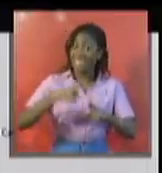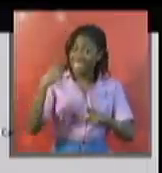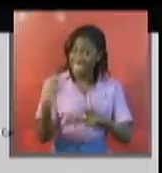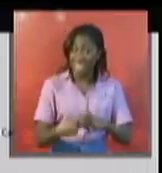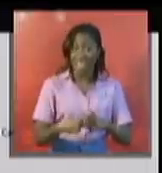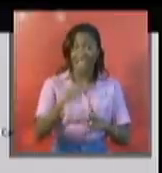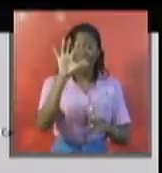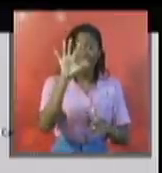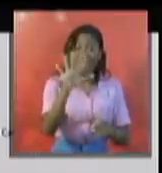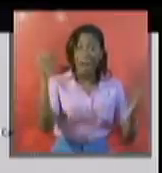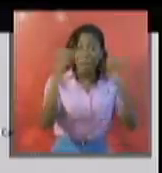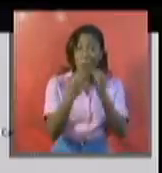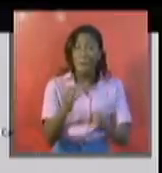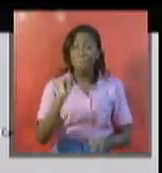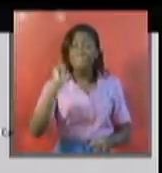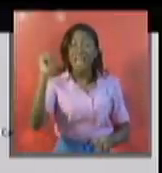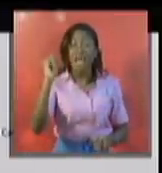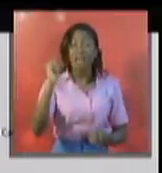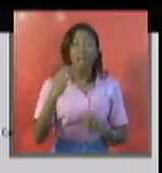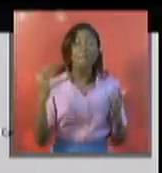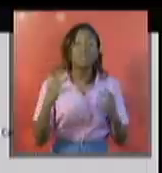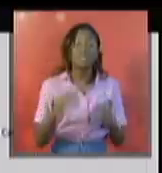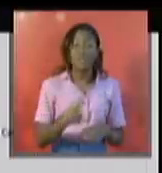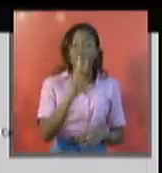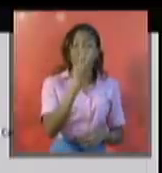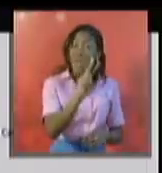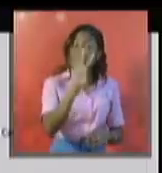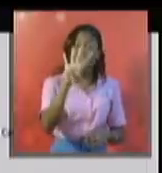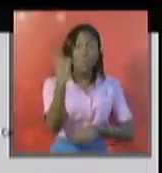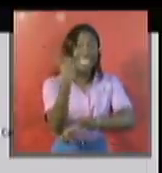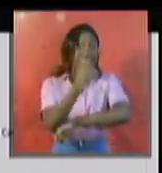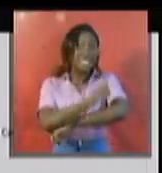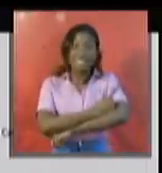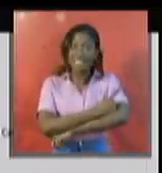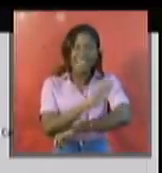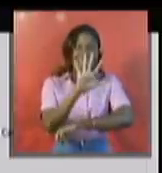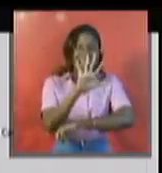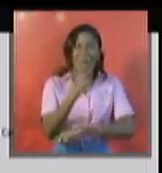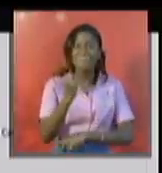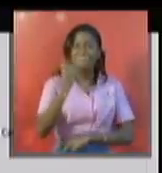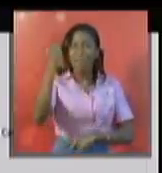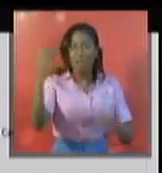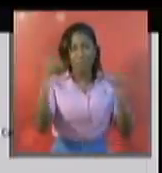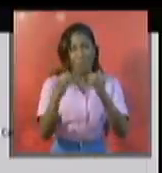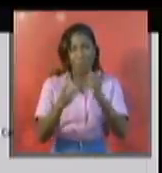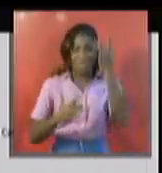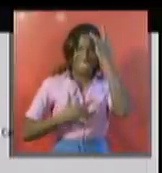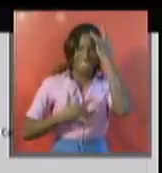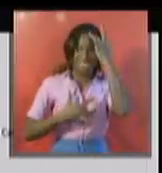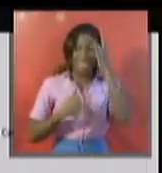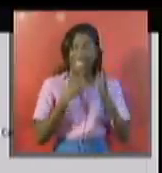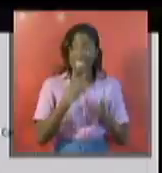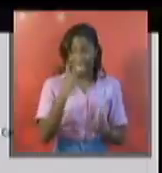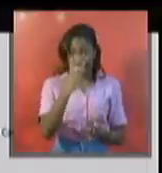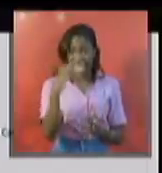million cases, only took 24 days. And you will see the area that is shaded mustard gets